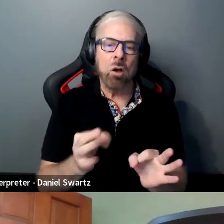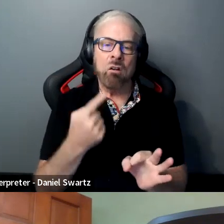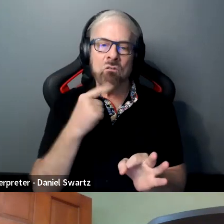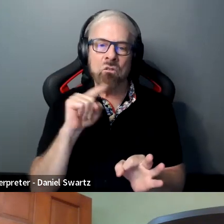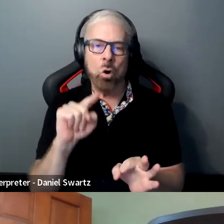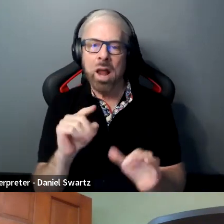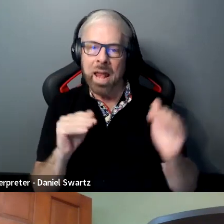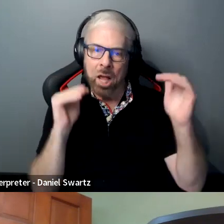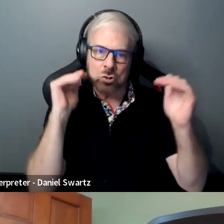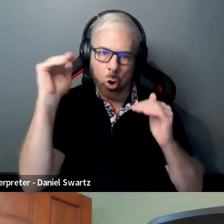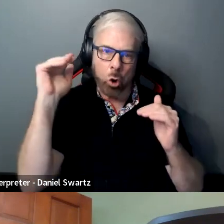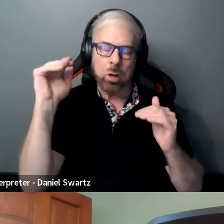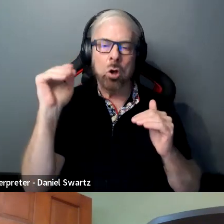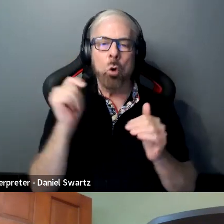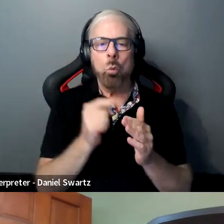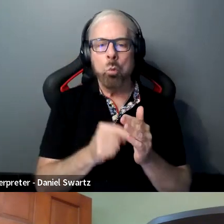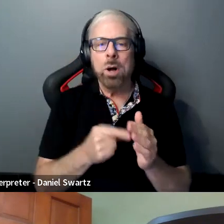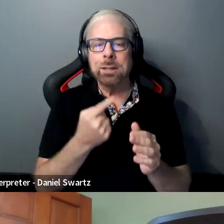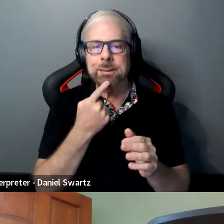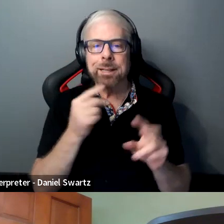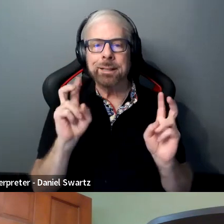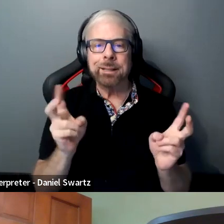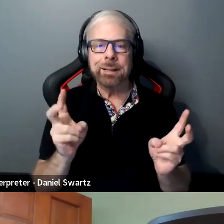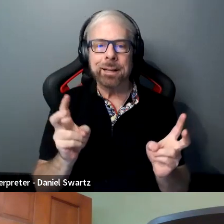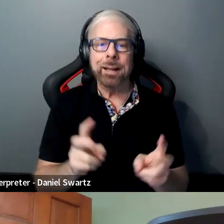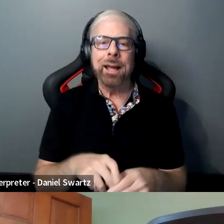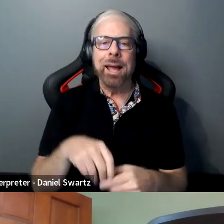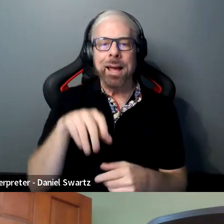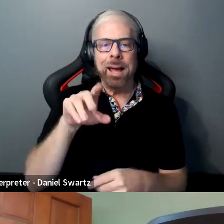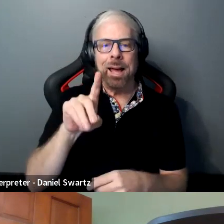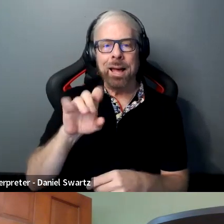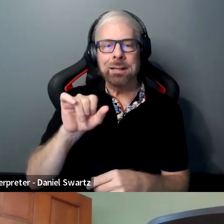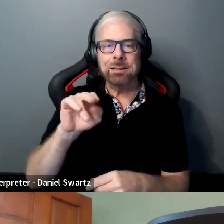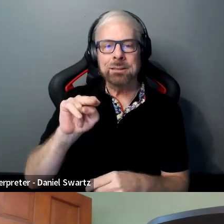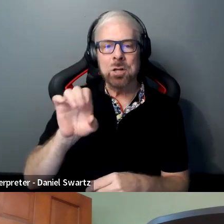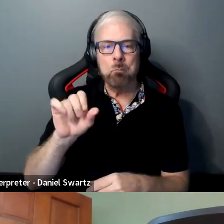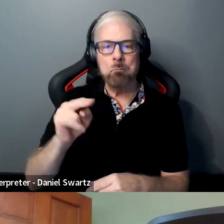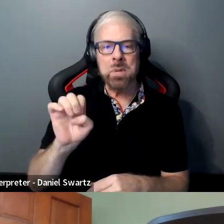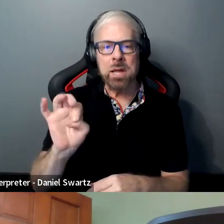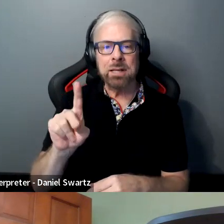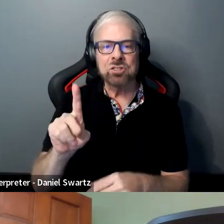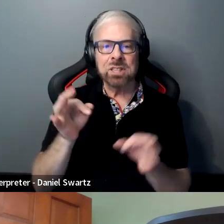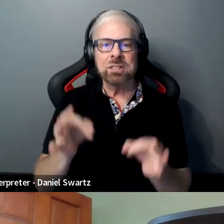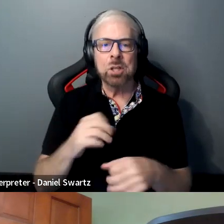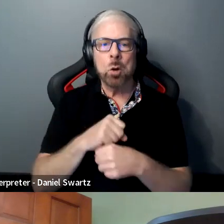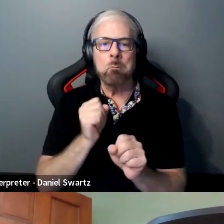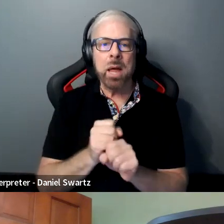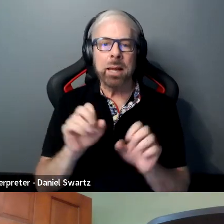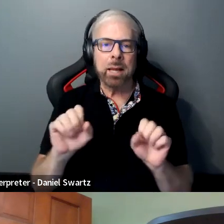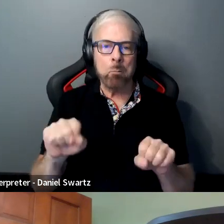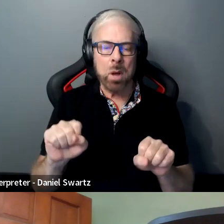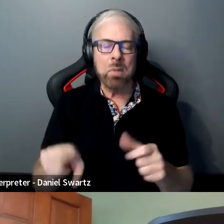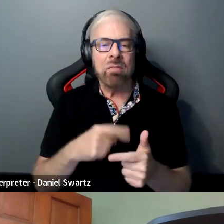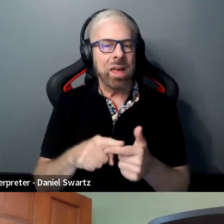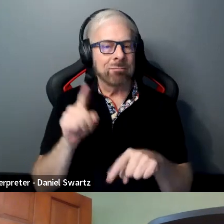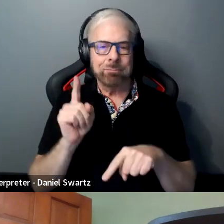with what's said to be diminished decision-making capacity, who cannot therefore care